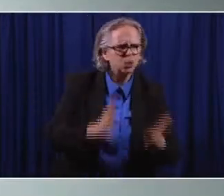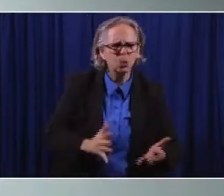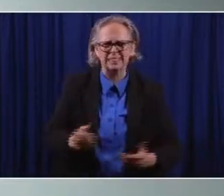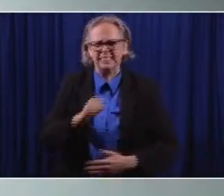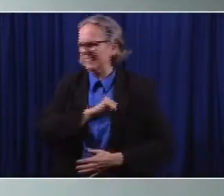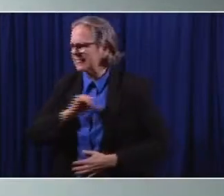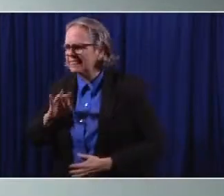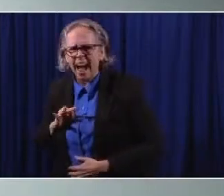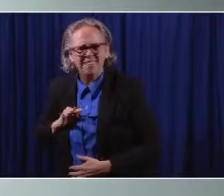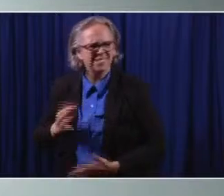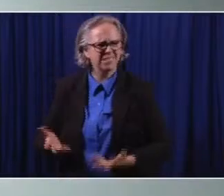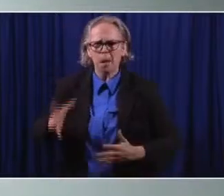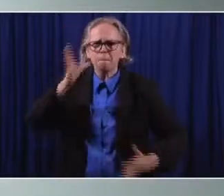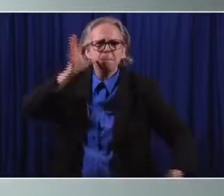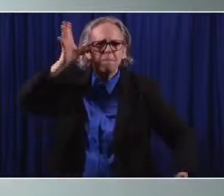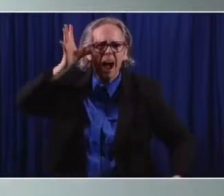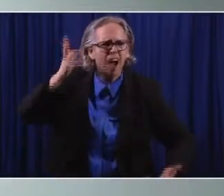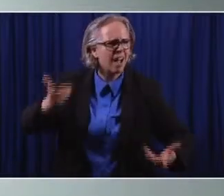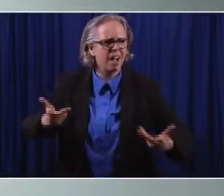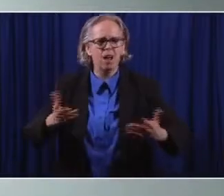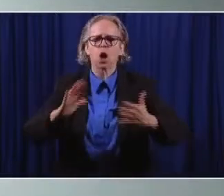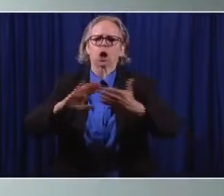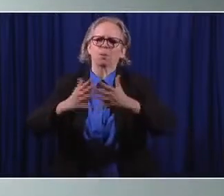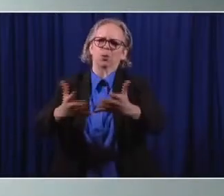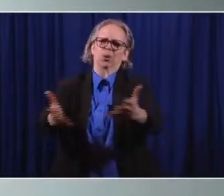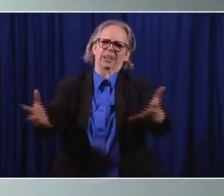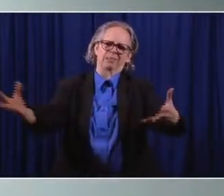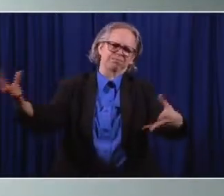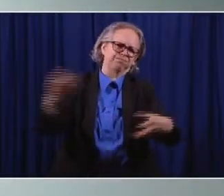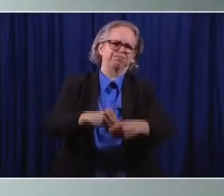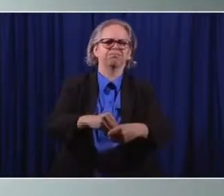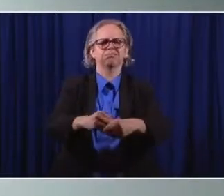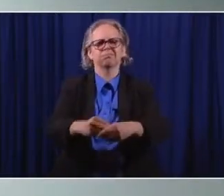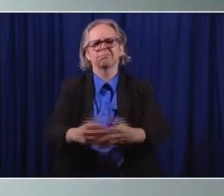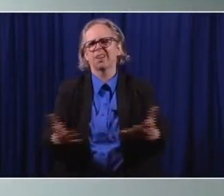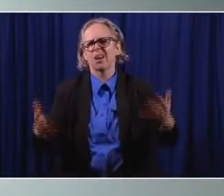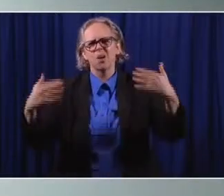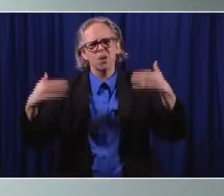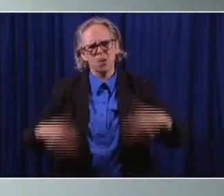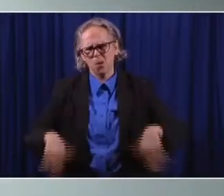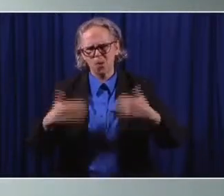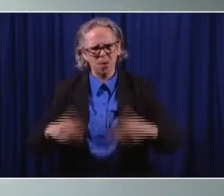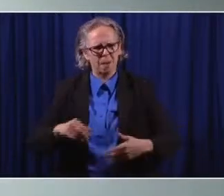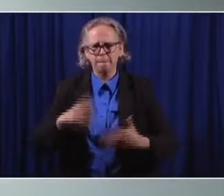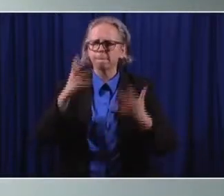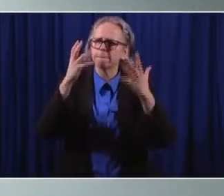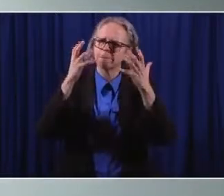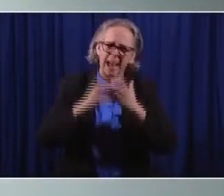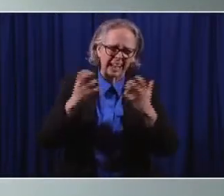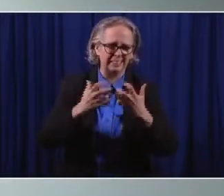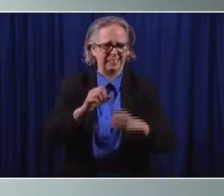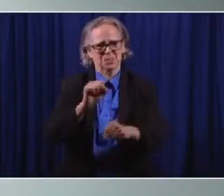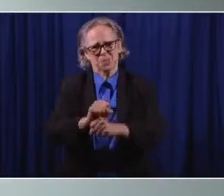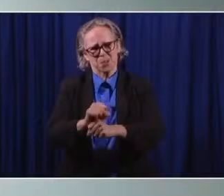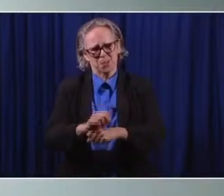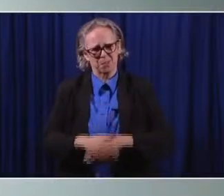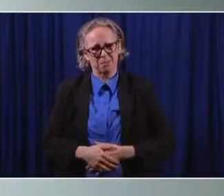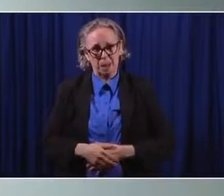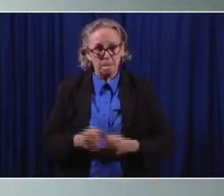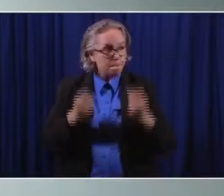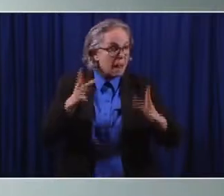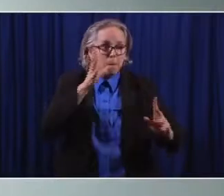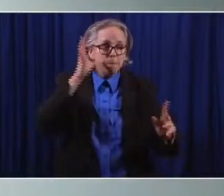parents, and our community. Our students are doing an amazing job. One of the big things was they were worried, a lot of the parents were worried that they couldn't